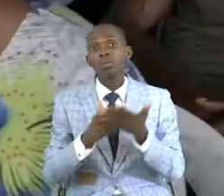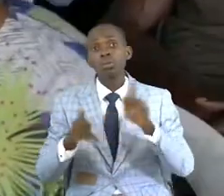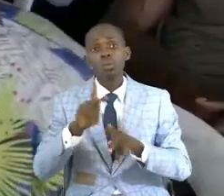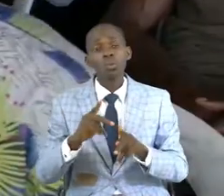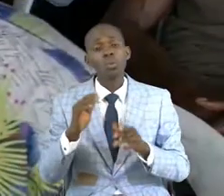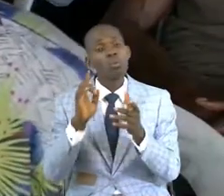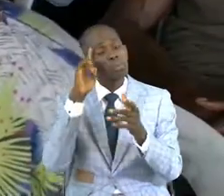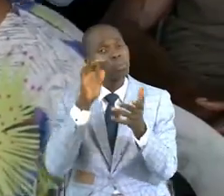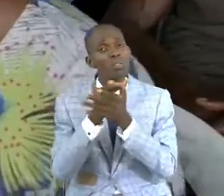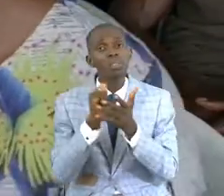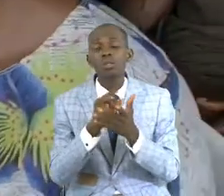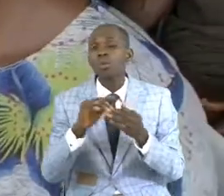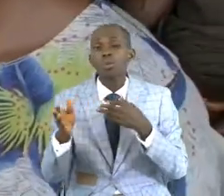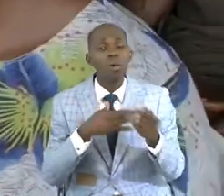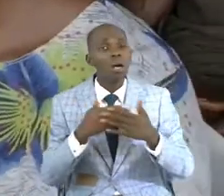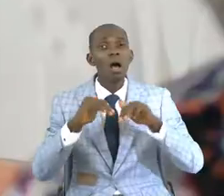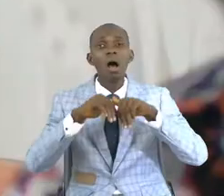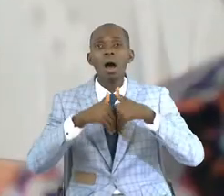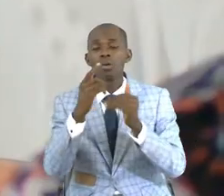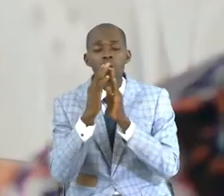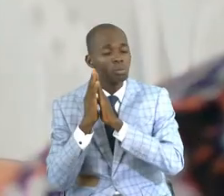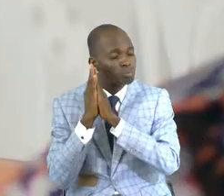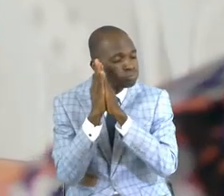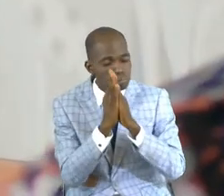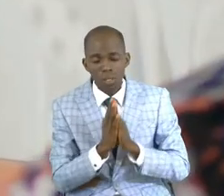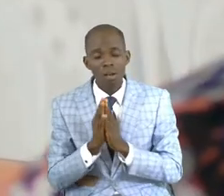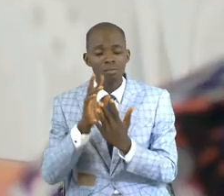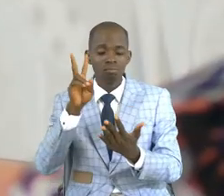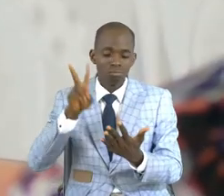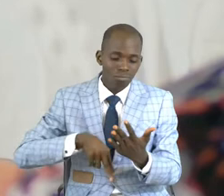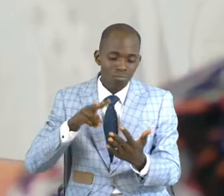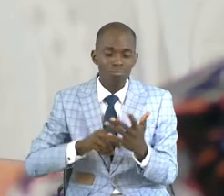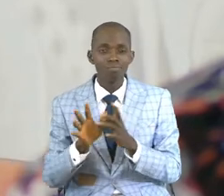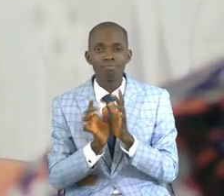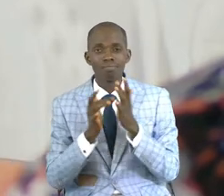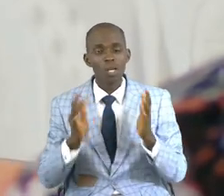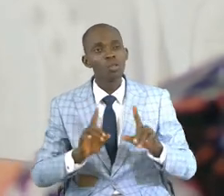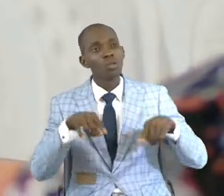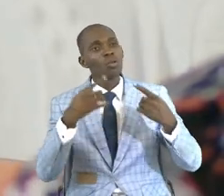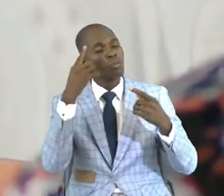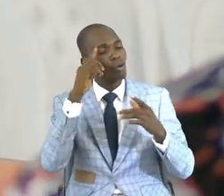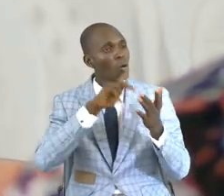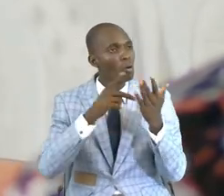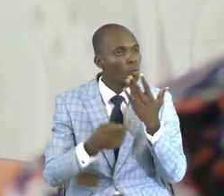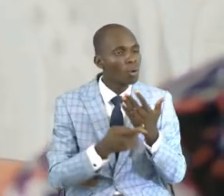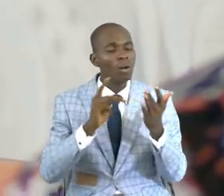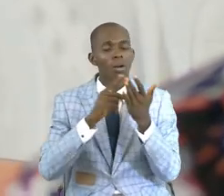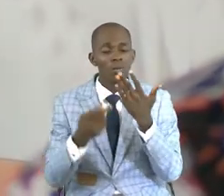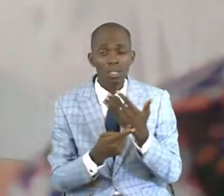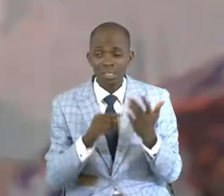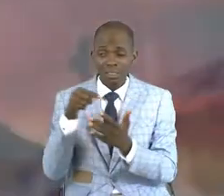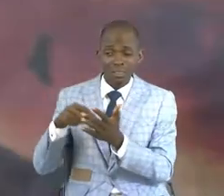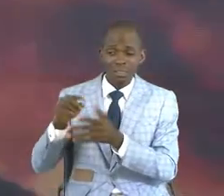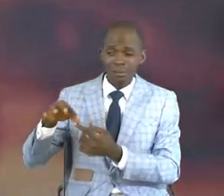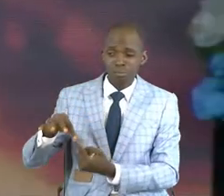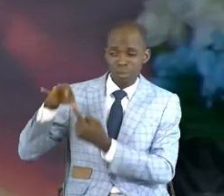pray, how much they read the Bible, how many retreats they go to, this particular iniquity